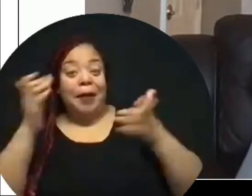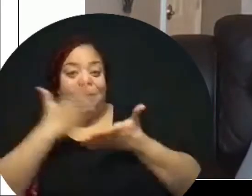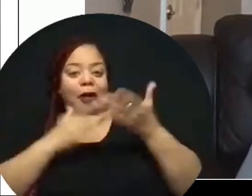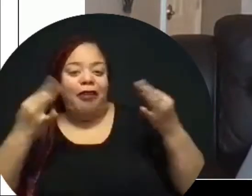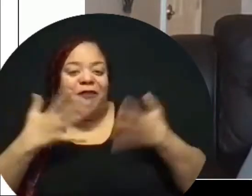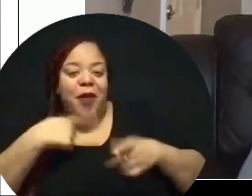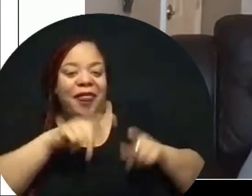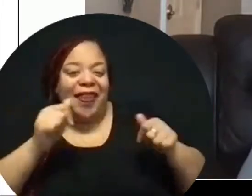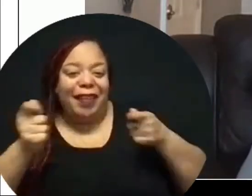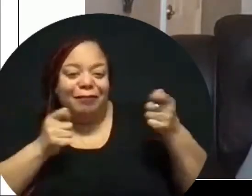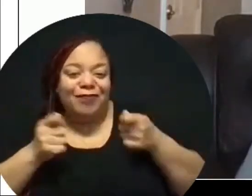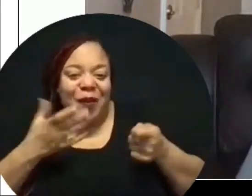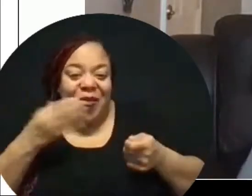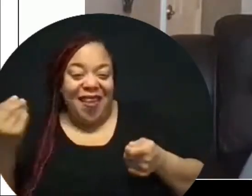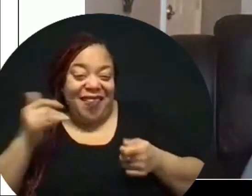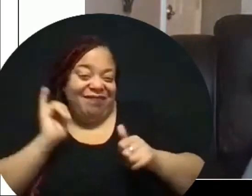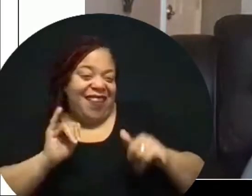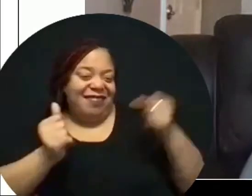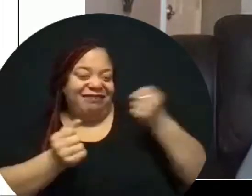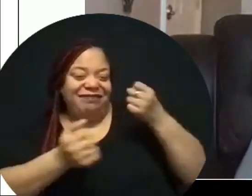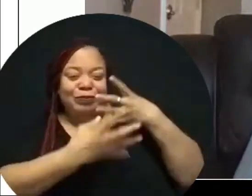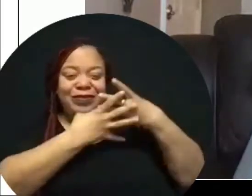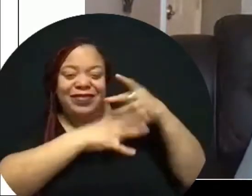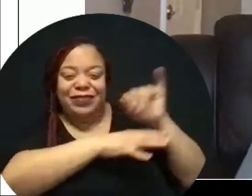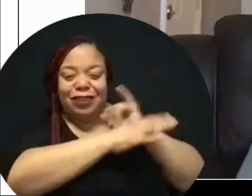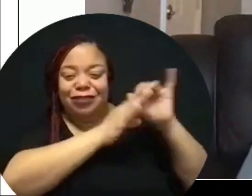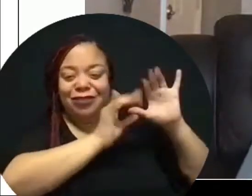networks, building mutual aid.